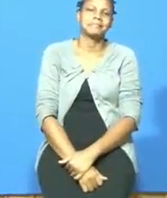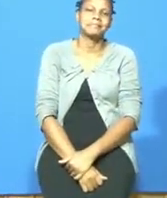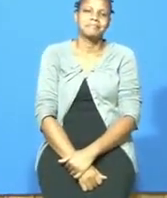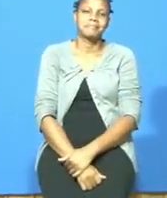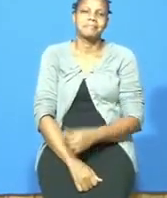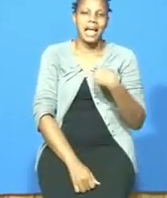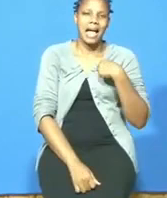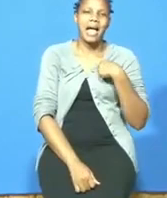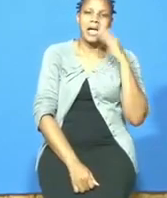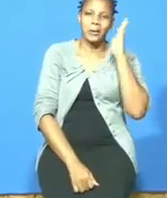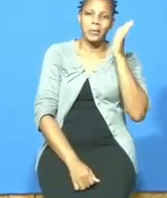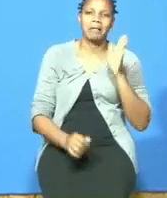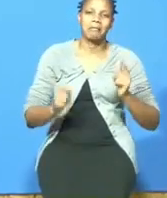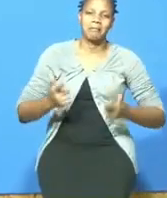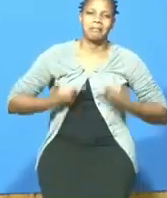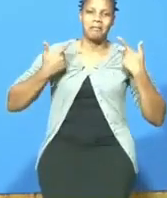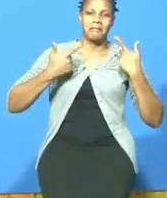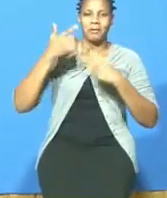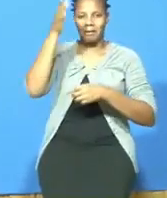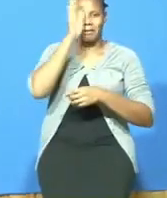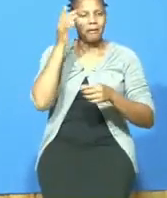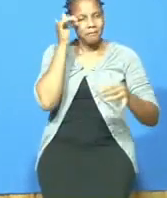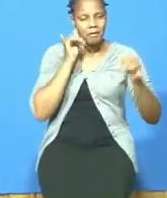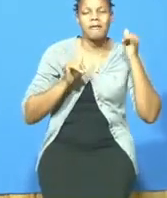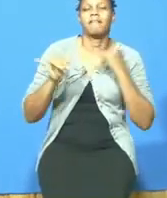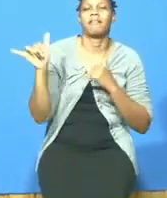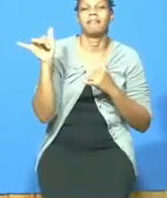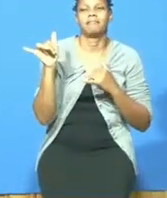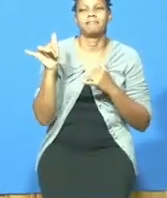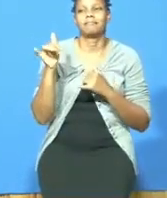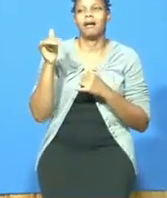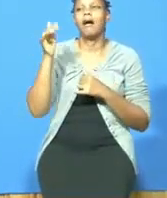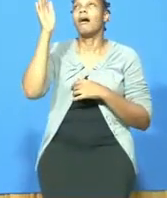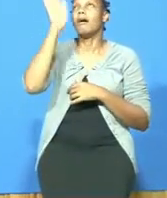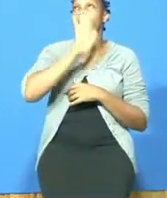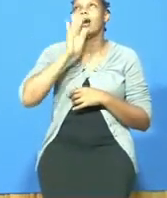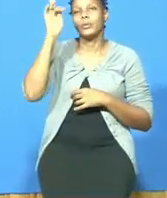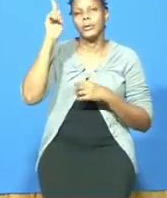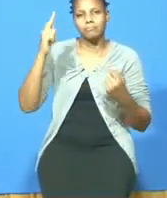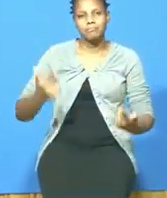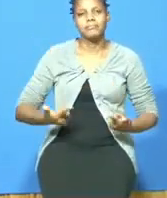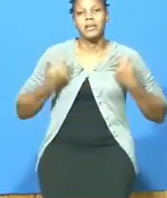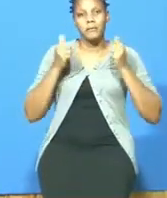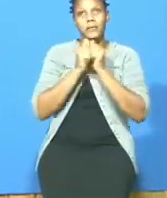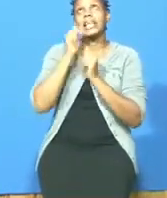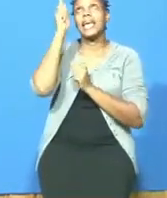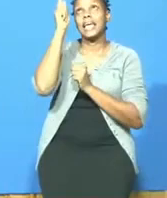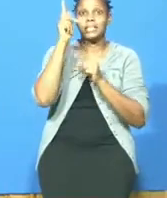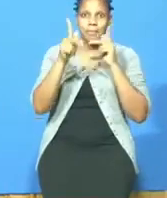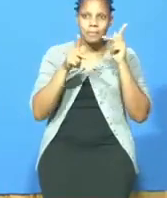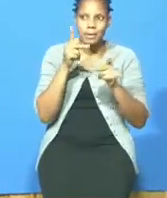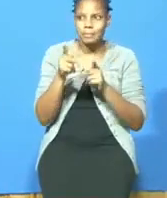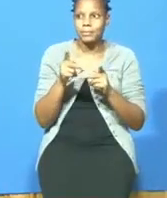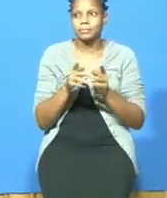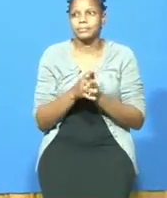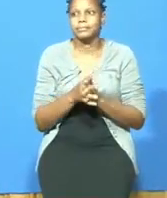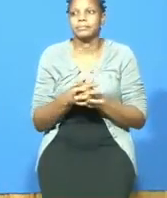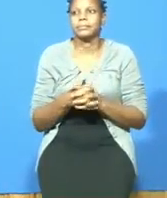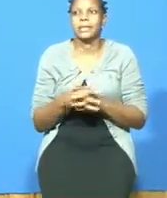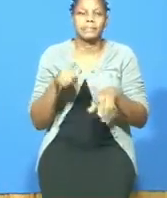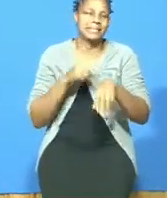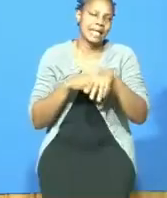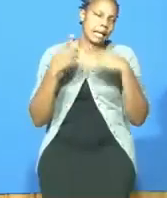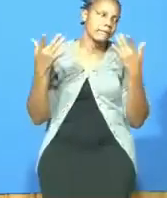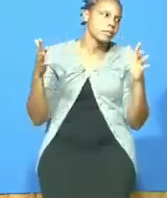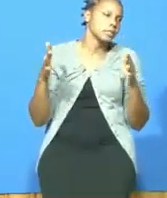I shall live with God forever. And God shall dwell with his people. But even though my time is